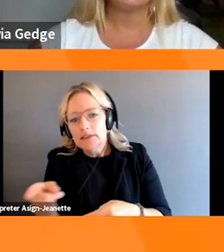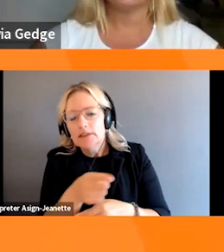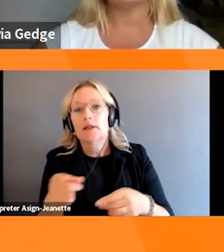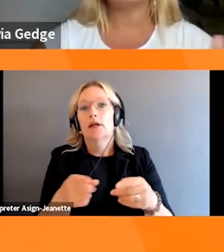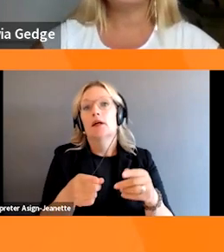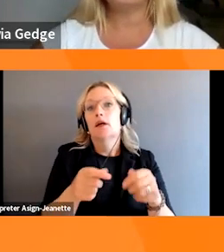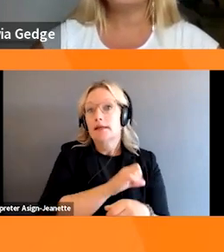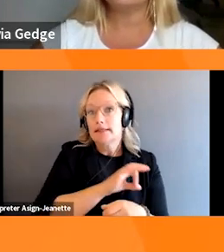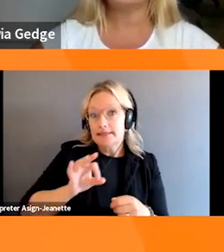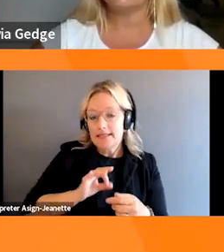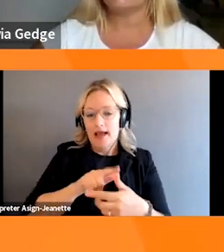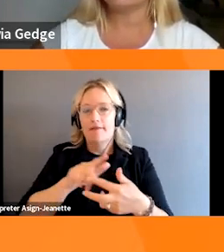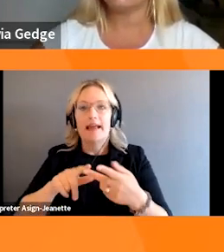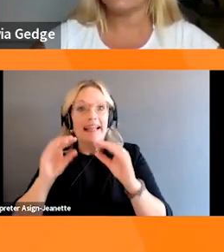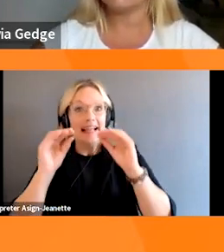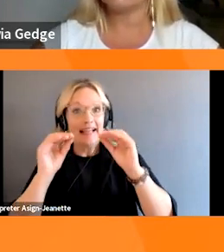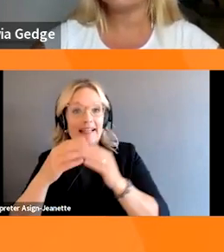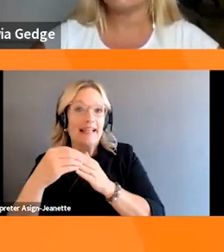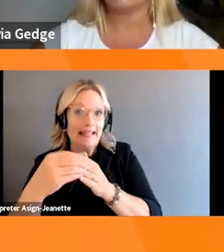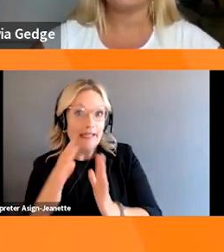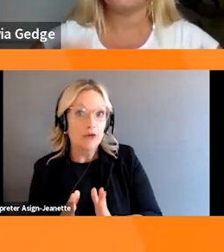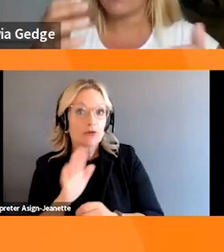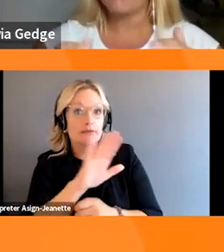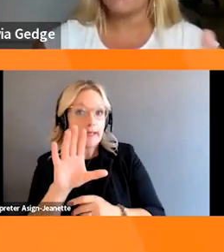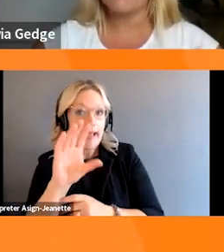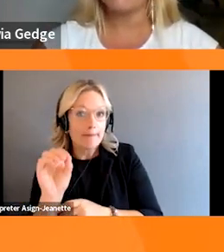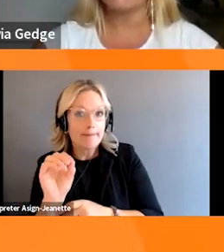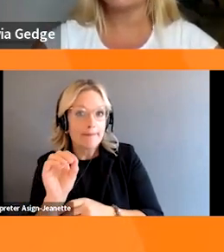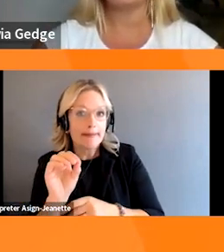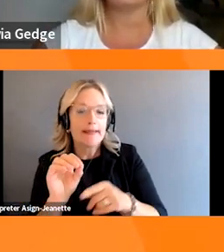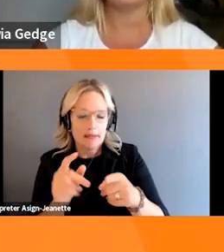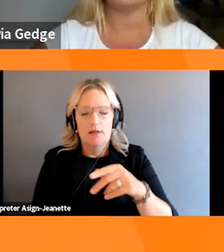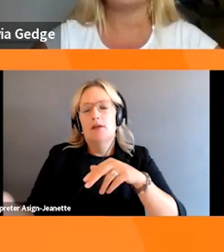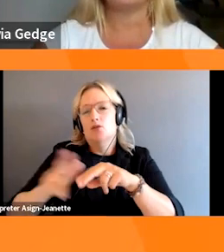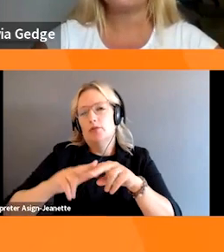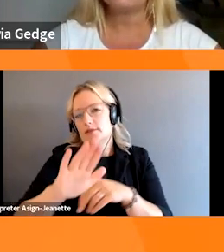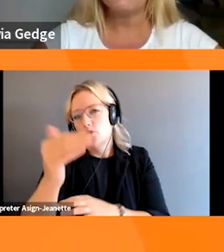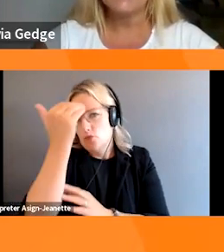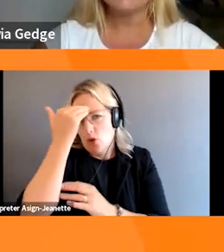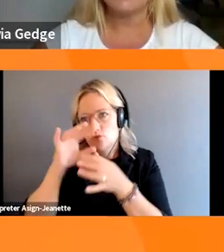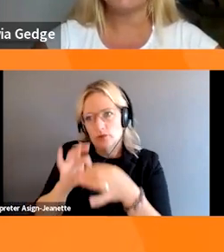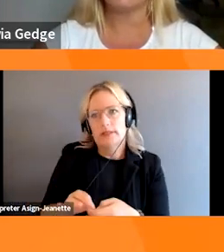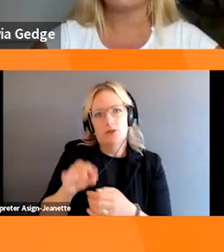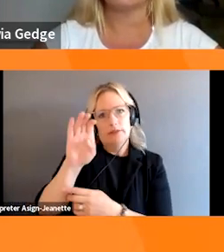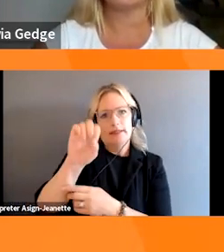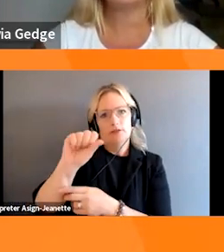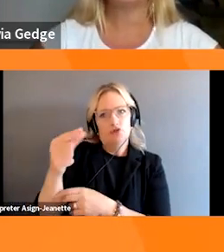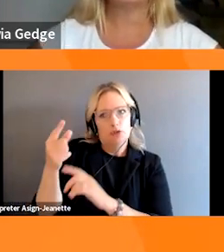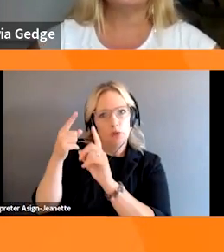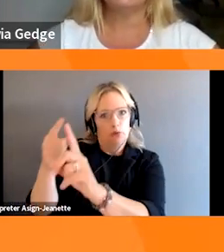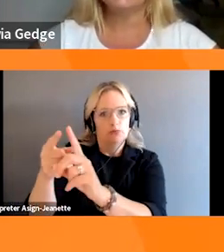leaders, and continuously create that awareness for the different sort of elements that are